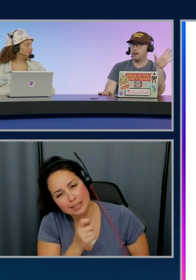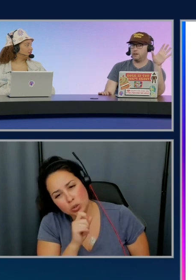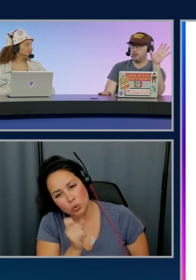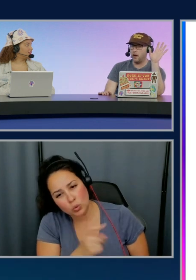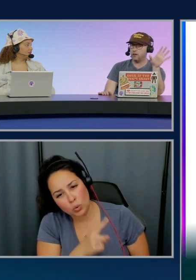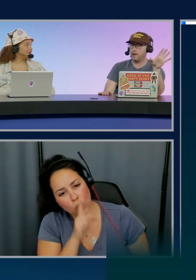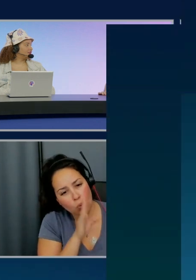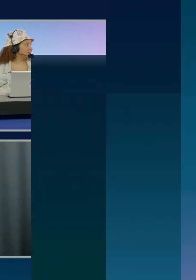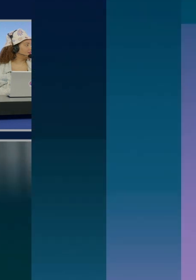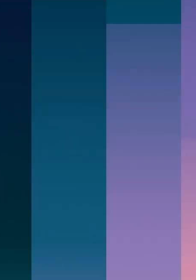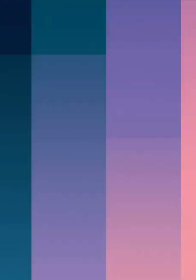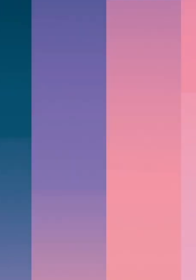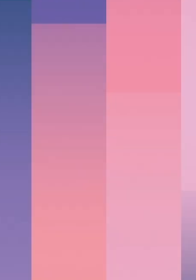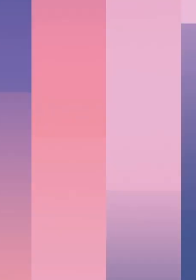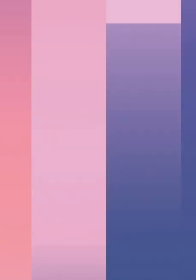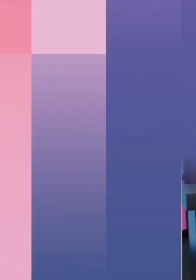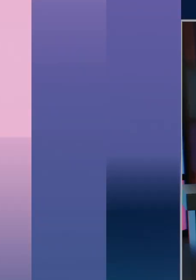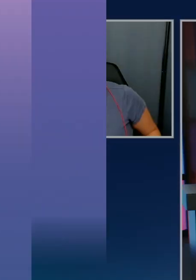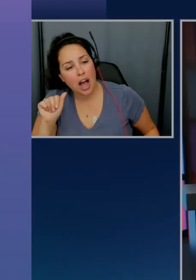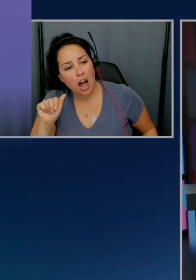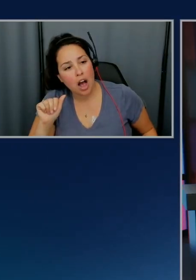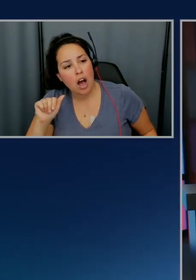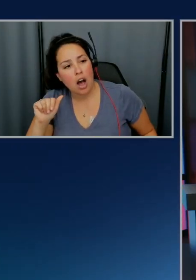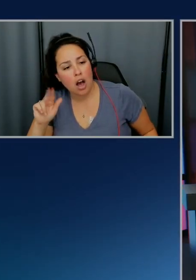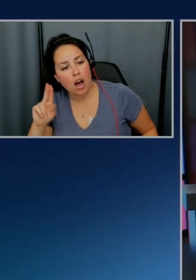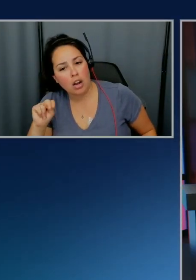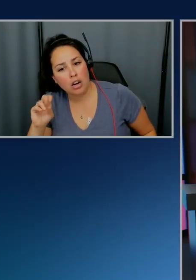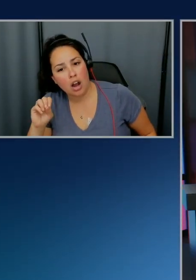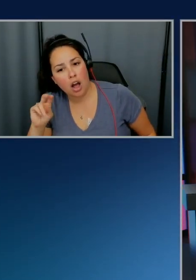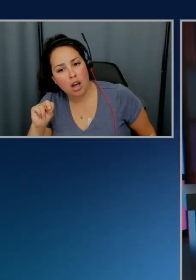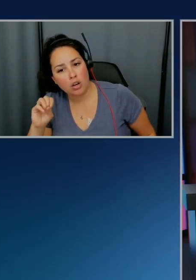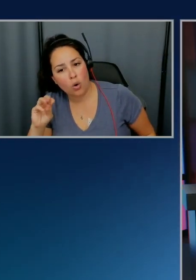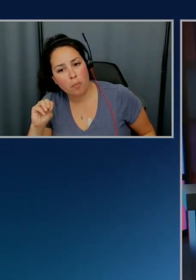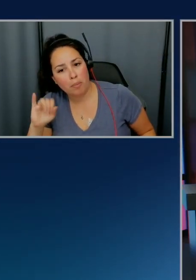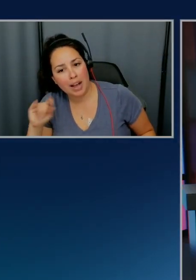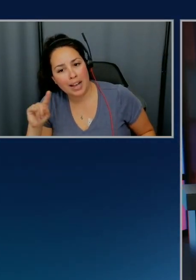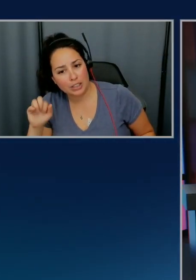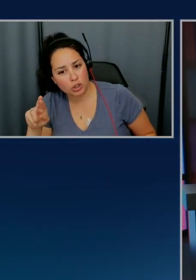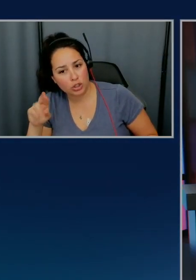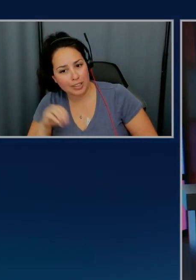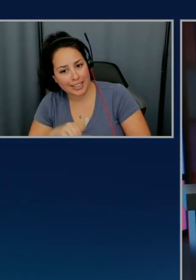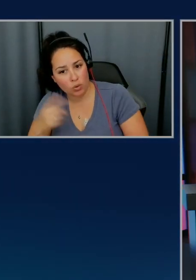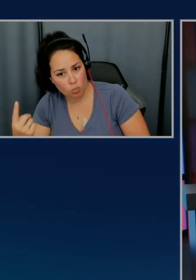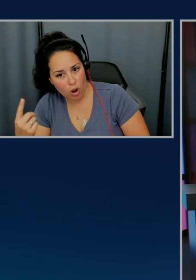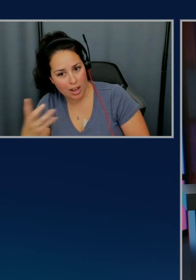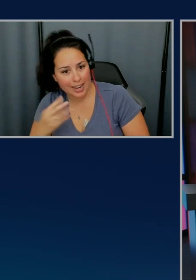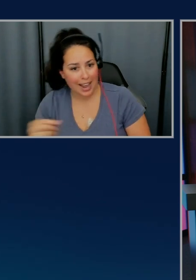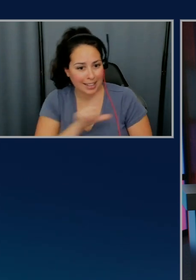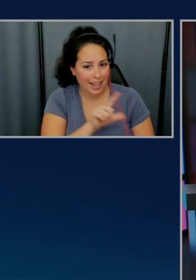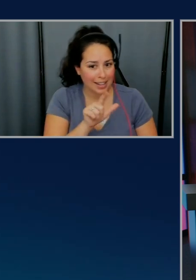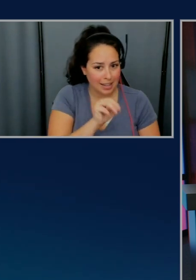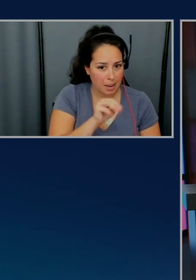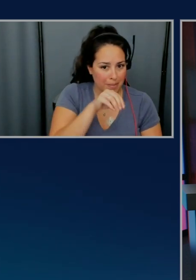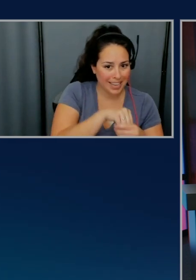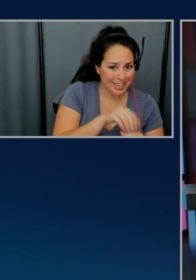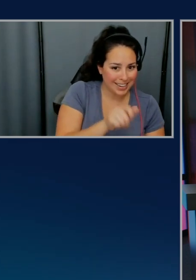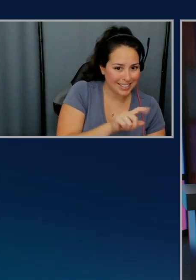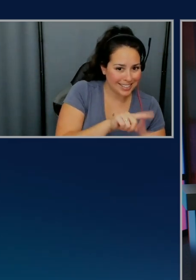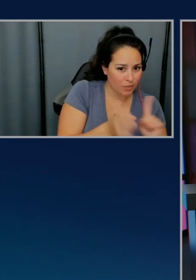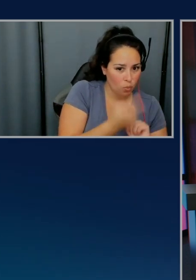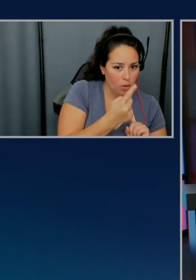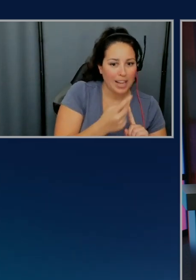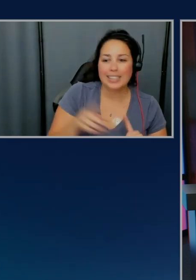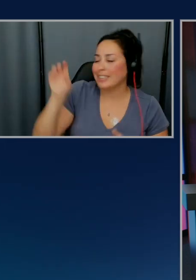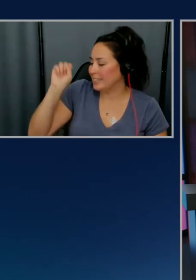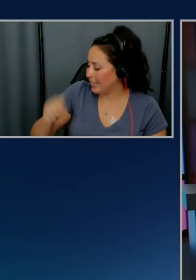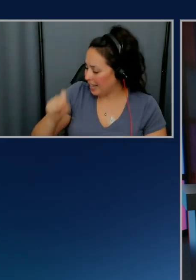the anonymizer in one enclave and the LLM in another enclave? Absolutely. Absolutely. And in pattern 1, we have already seen how